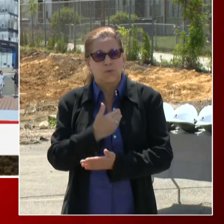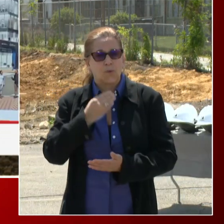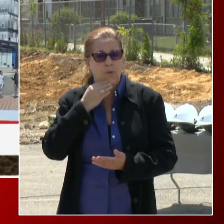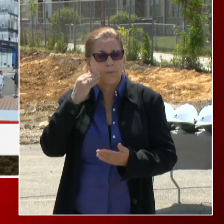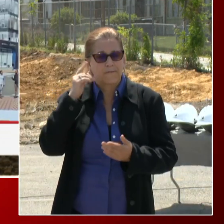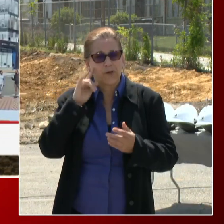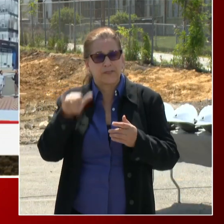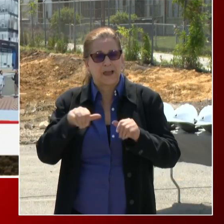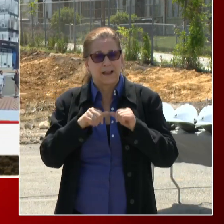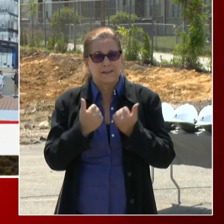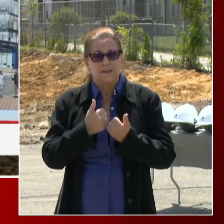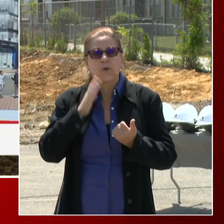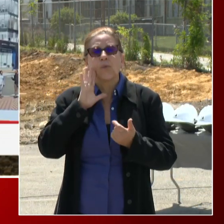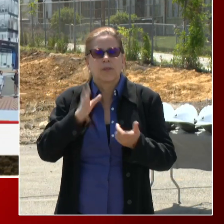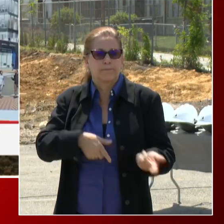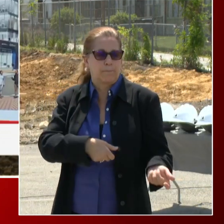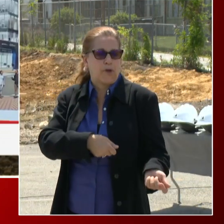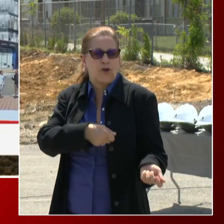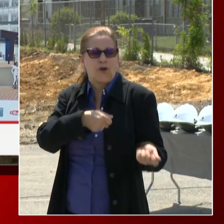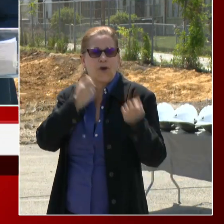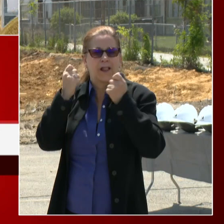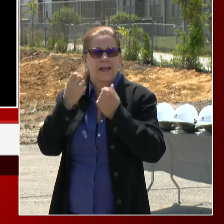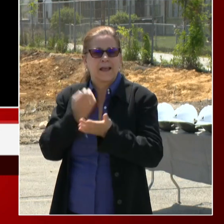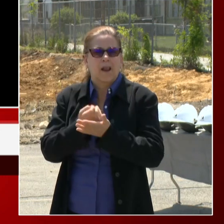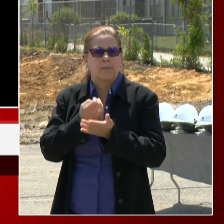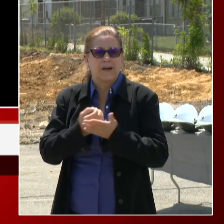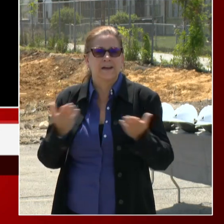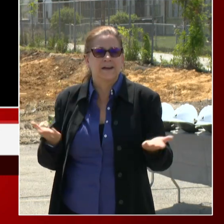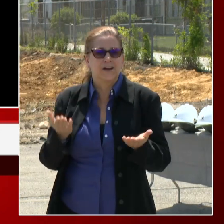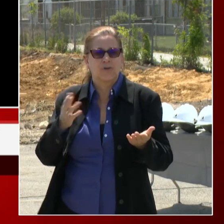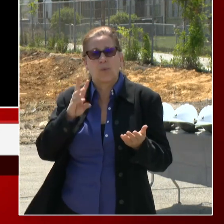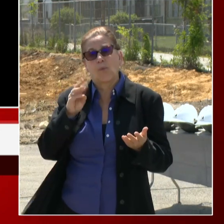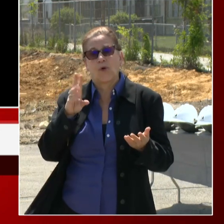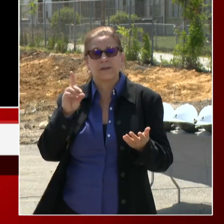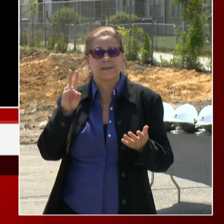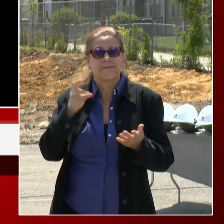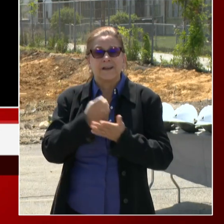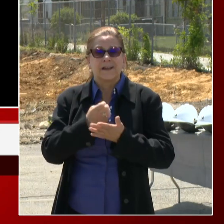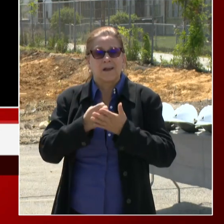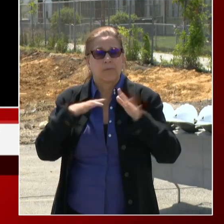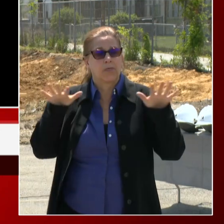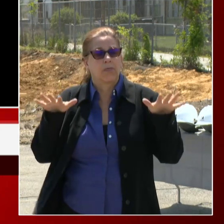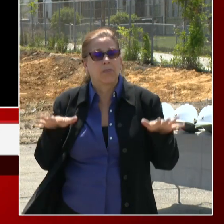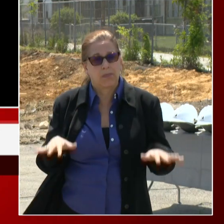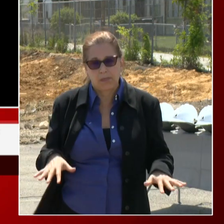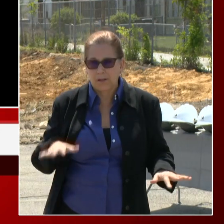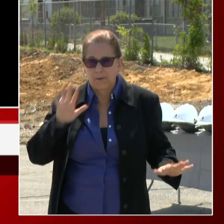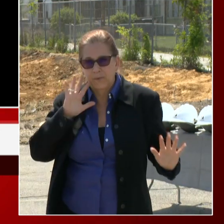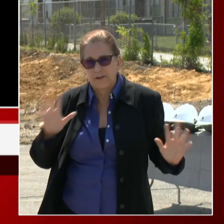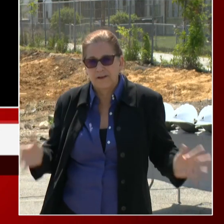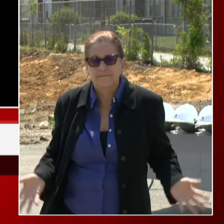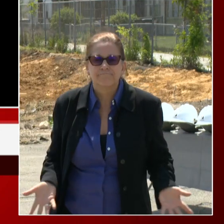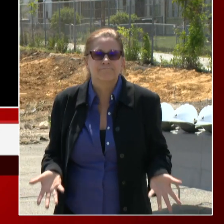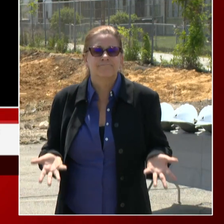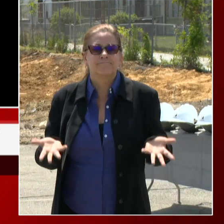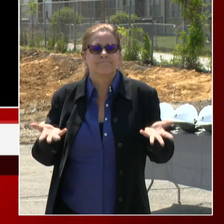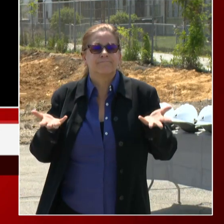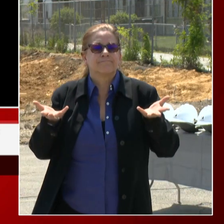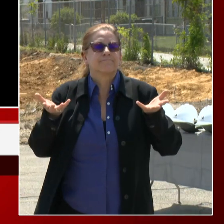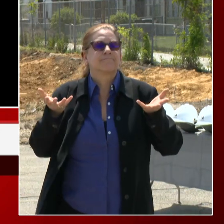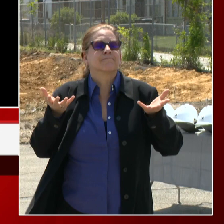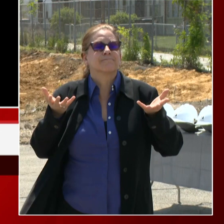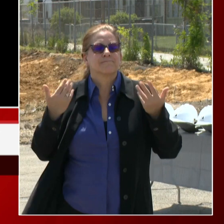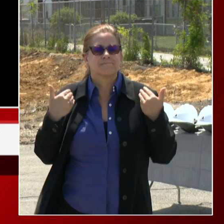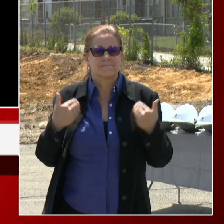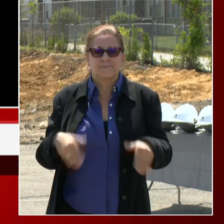boost needed to allow Ward 7 to have a shot and really, truly thrive. It's a very exciting time for us to bring